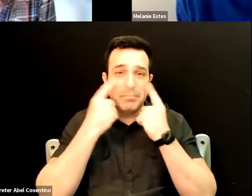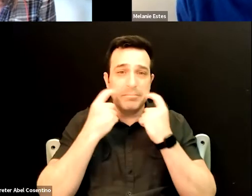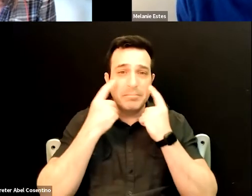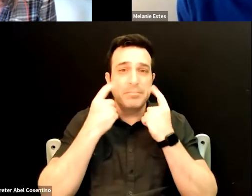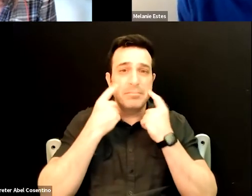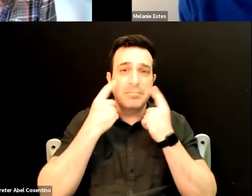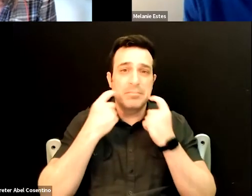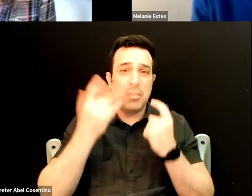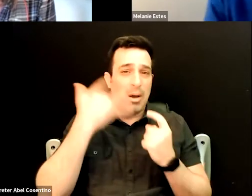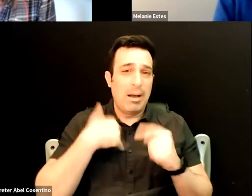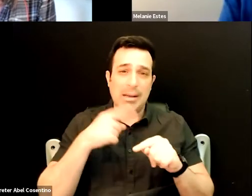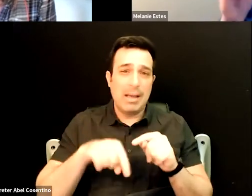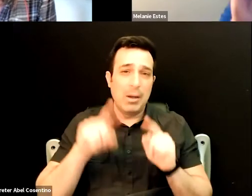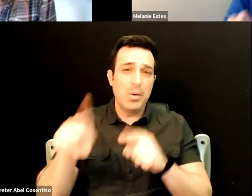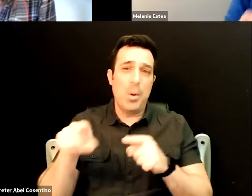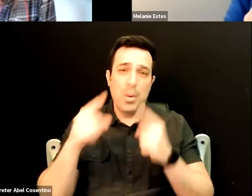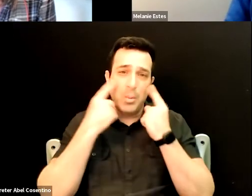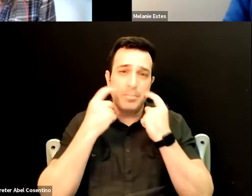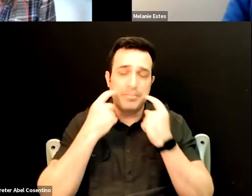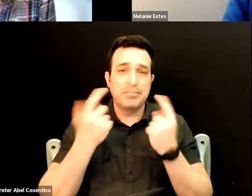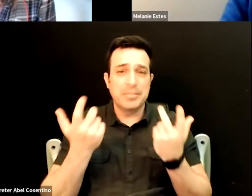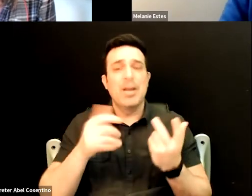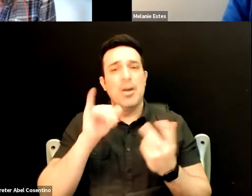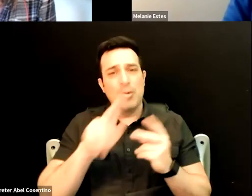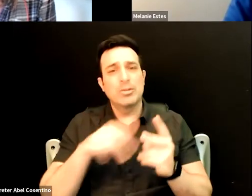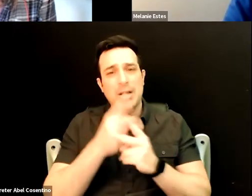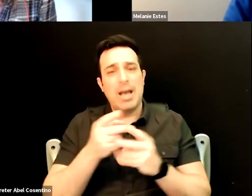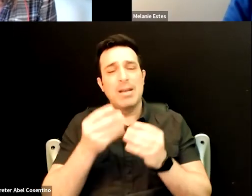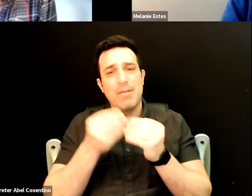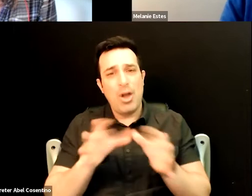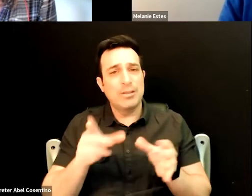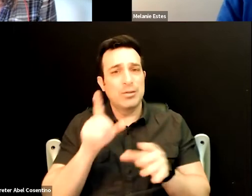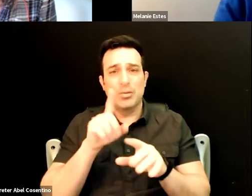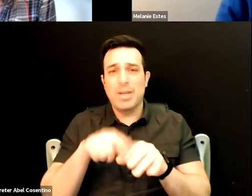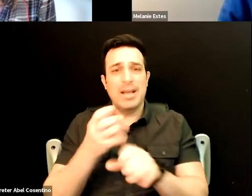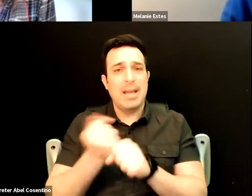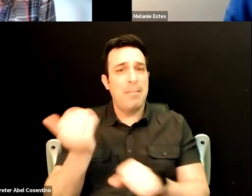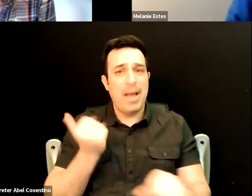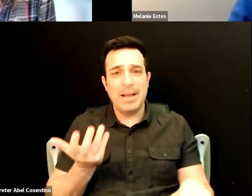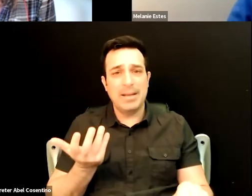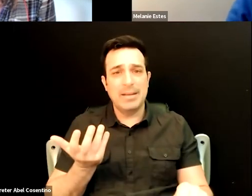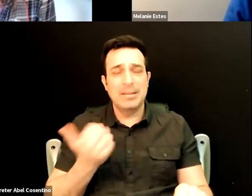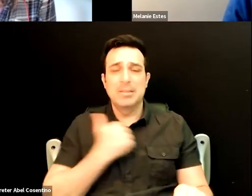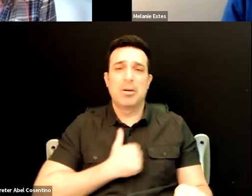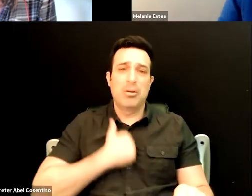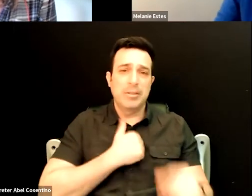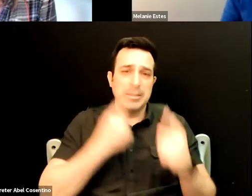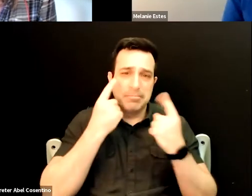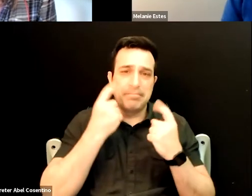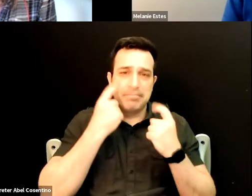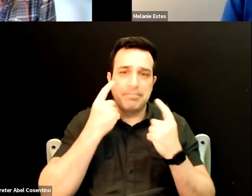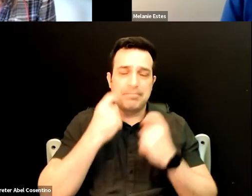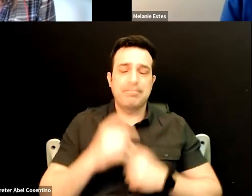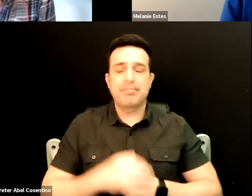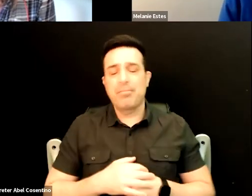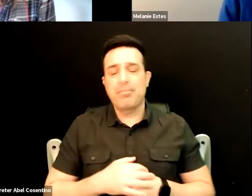because I wasn't able to. And these are the type of losses that you can't get back. Sorry. So I